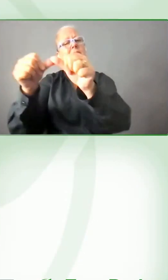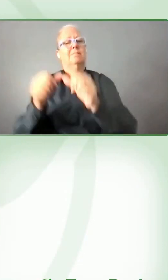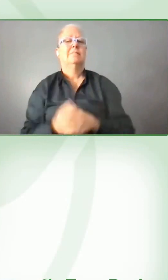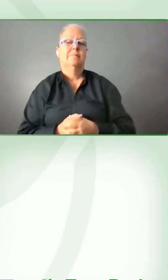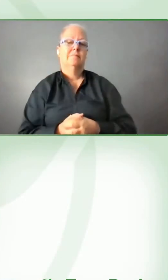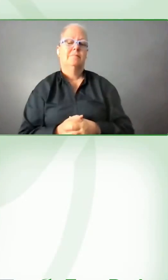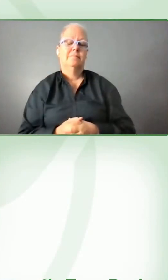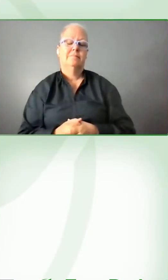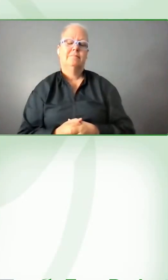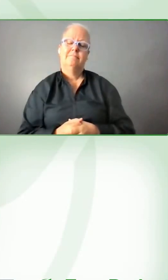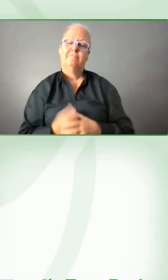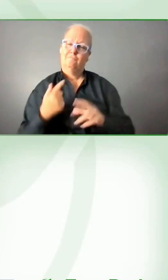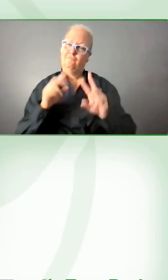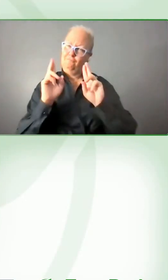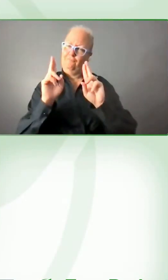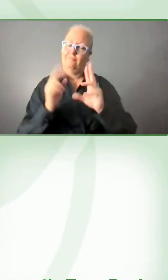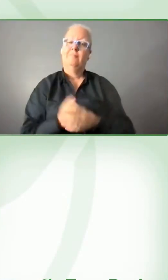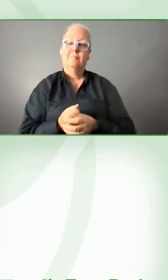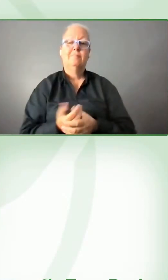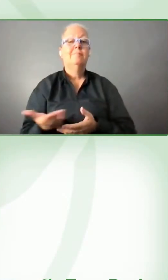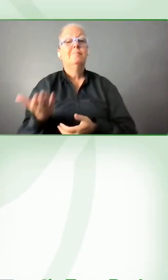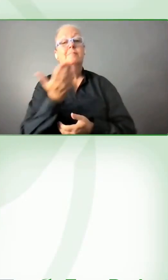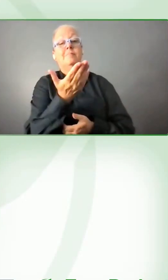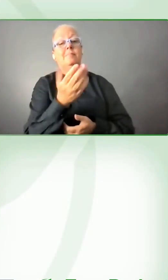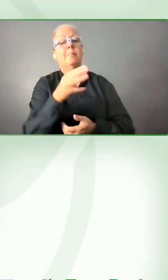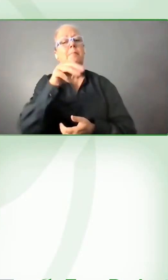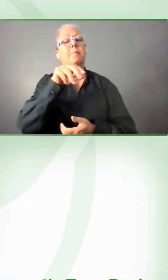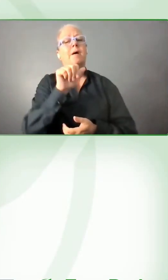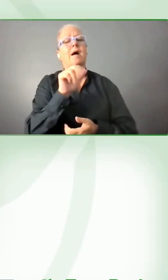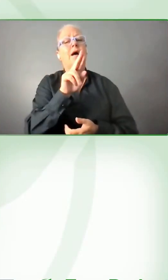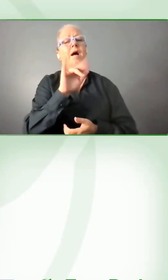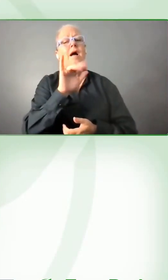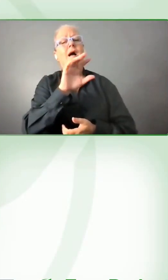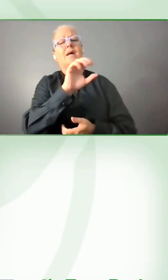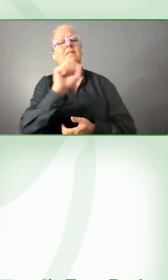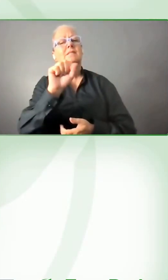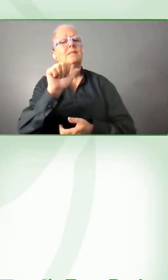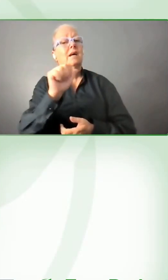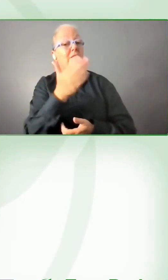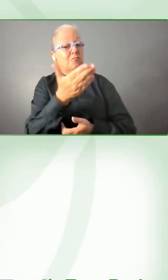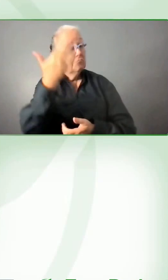Beautiful. Marissa, last thoughts.